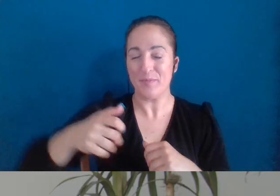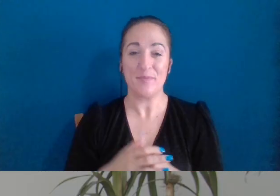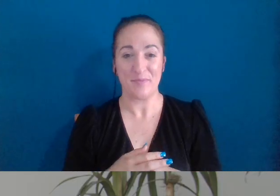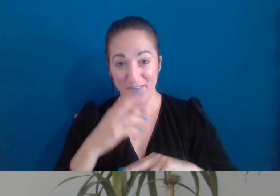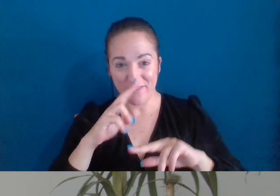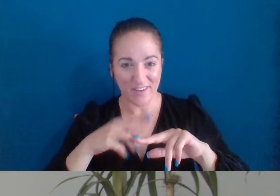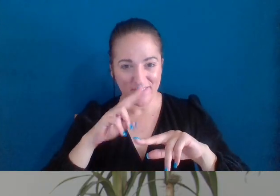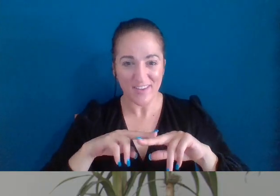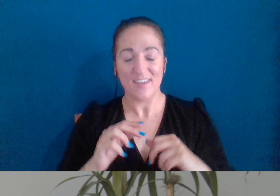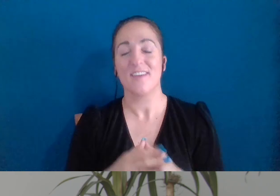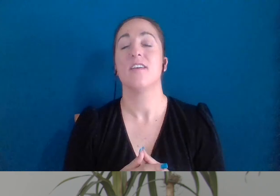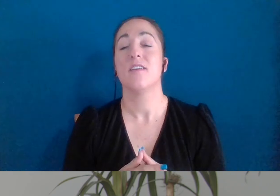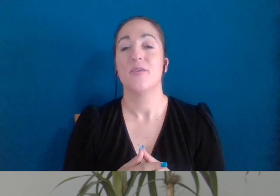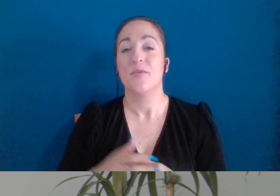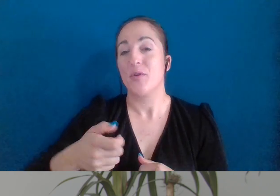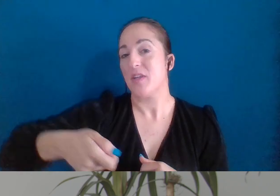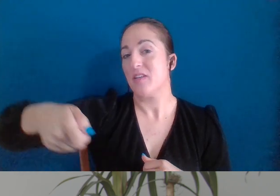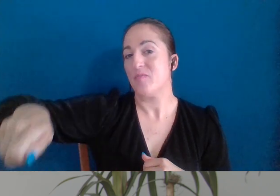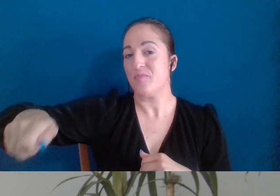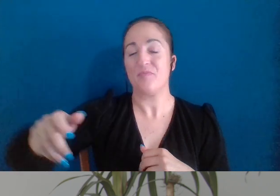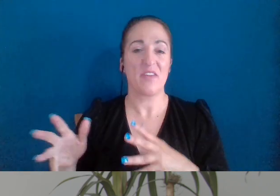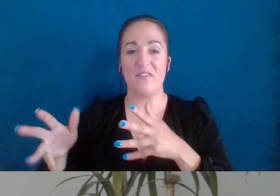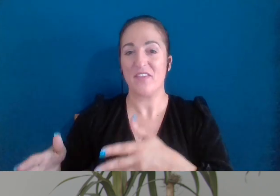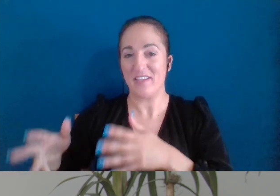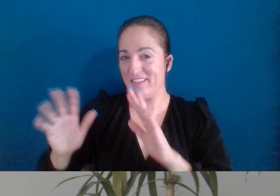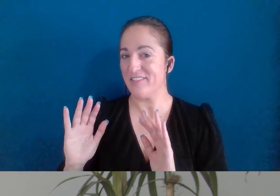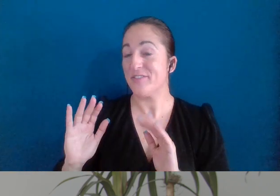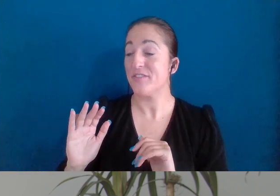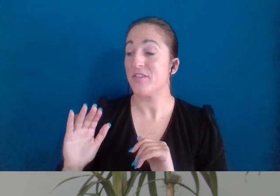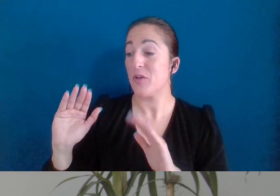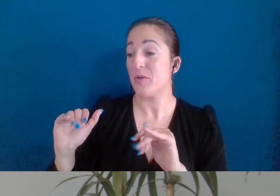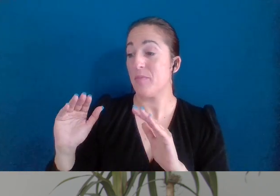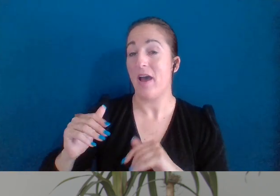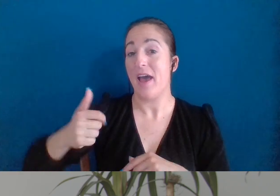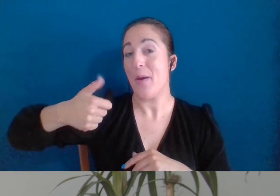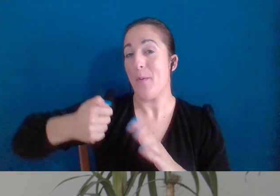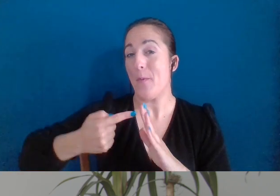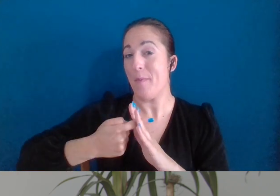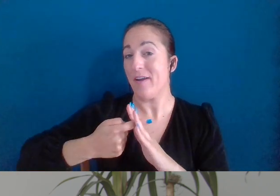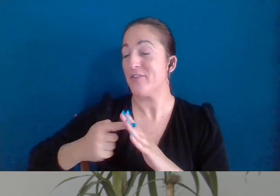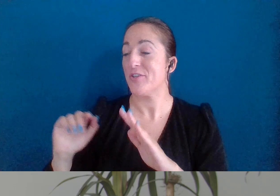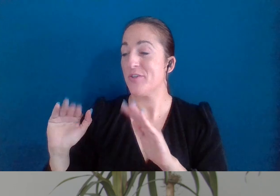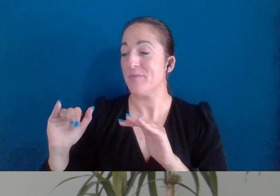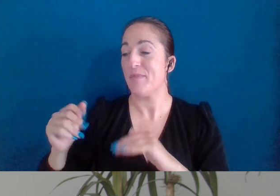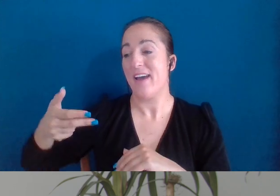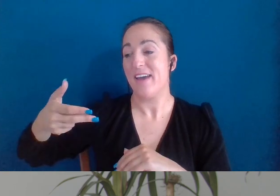Okay, now I don't need this anymore. I'm gonna set it over here. So goodbye hole punch, goodbye scissors.